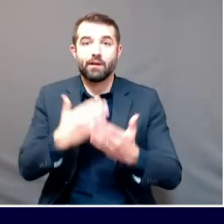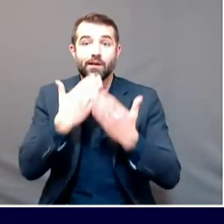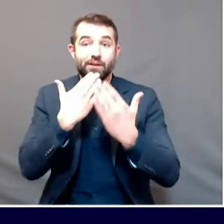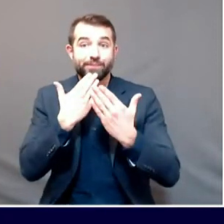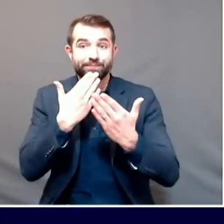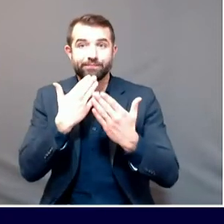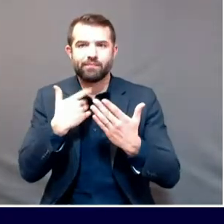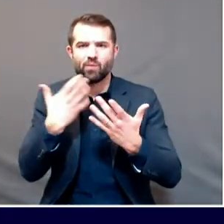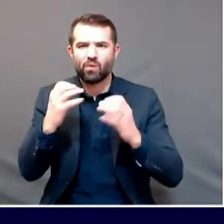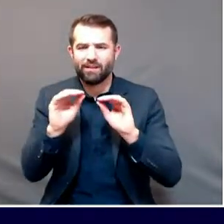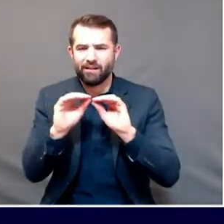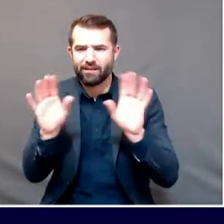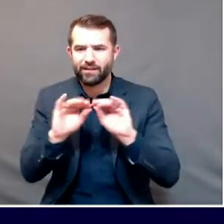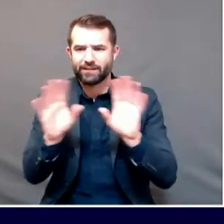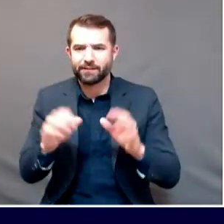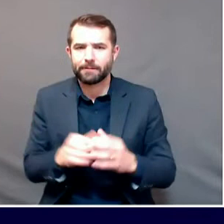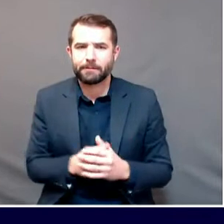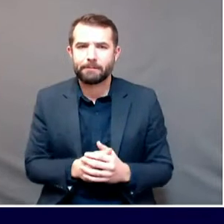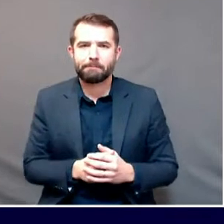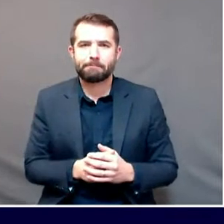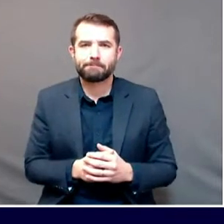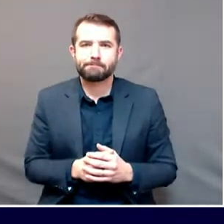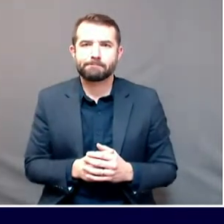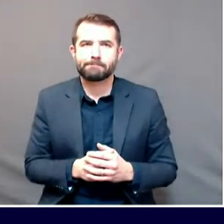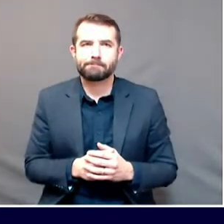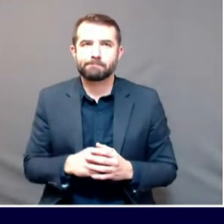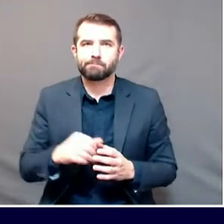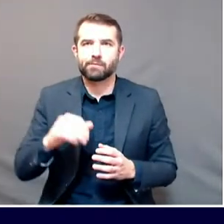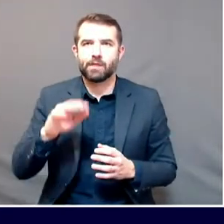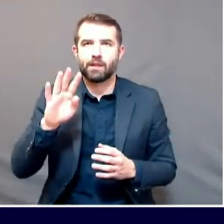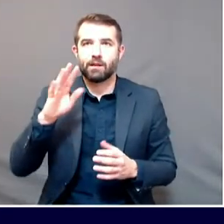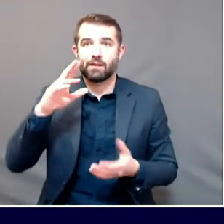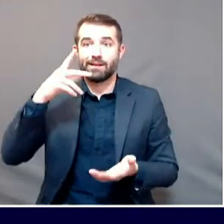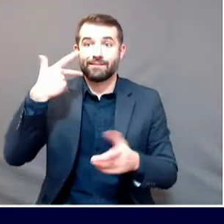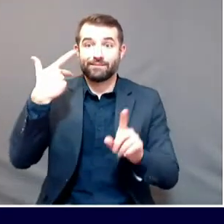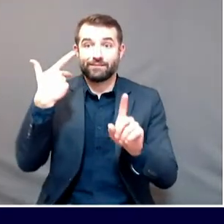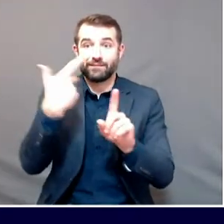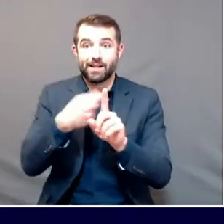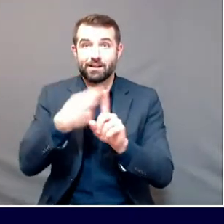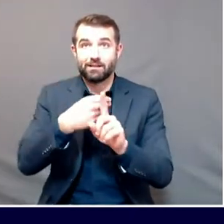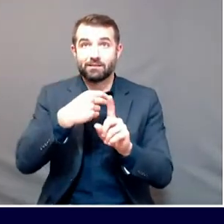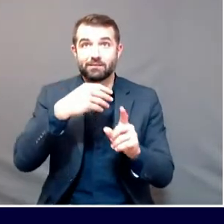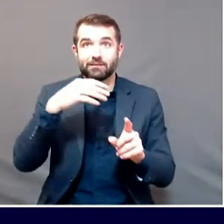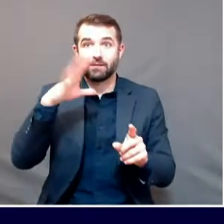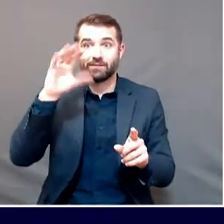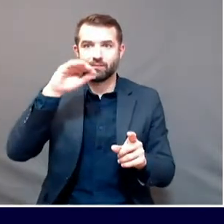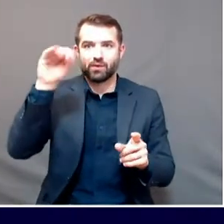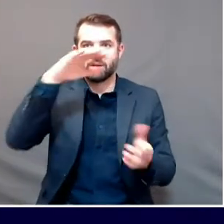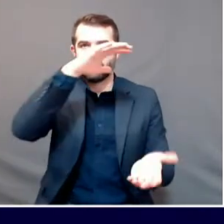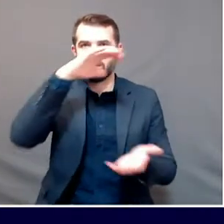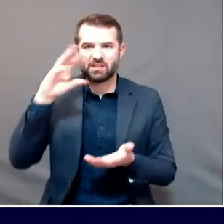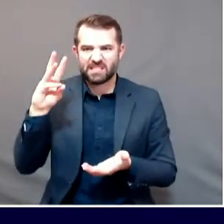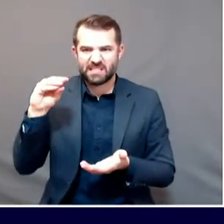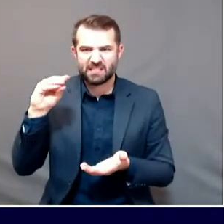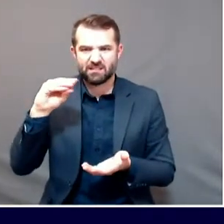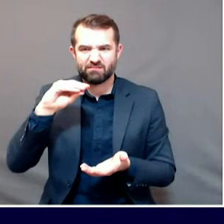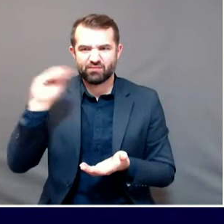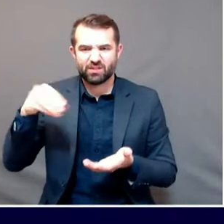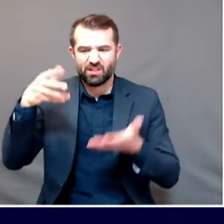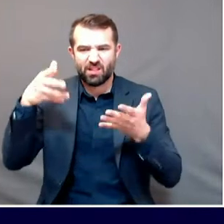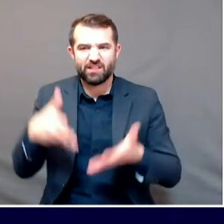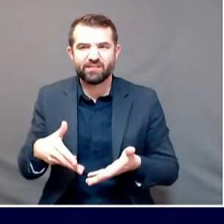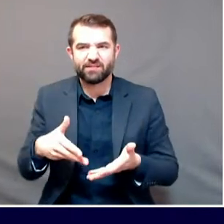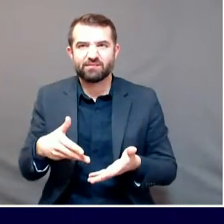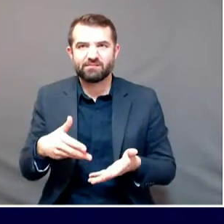40% decrease. Is that expected for both next week, week 2, and for week 3? Patty, we have not